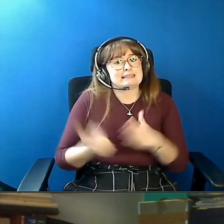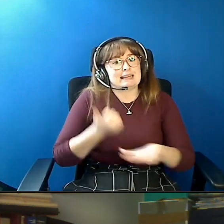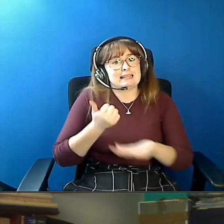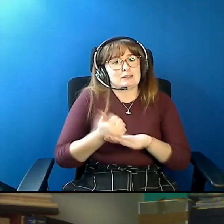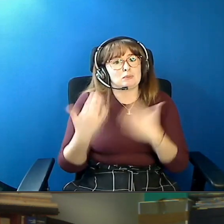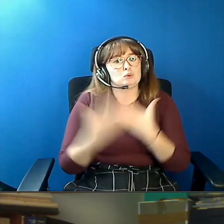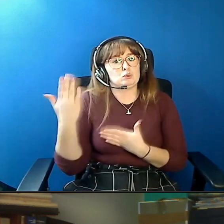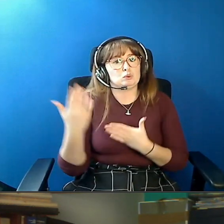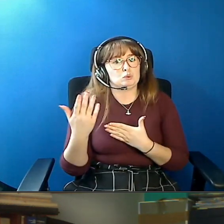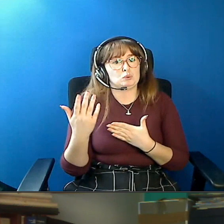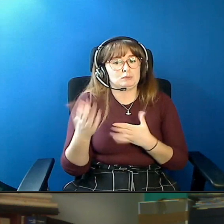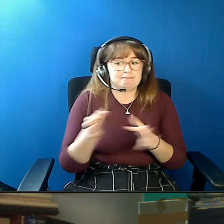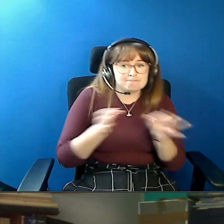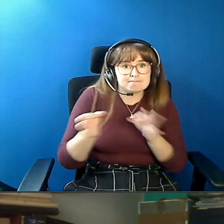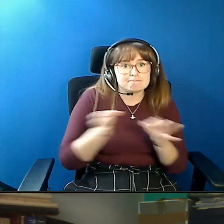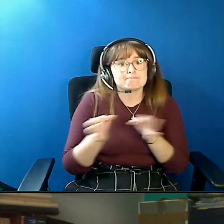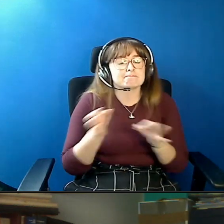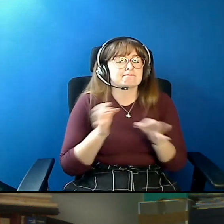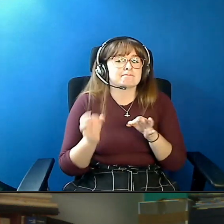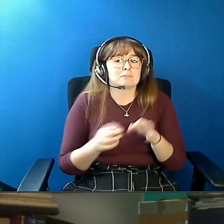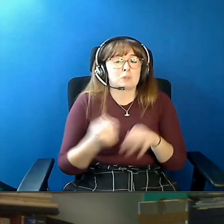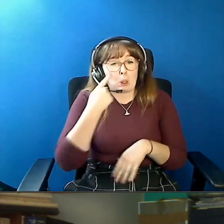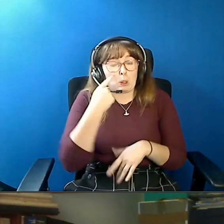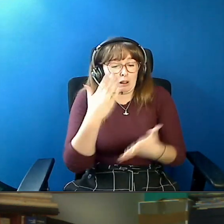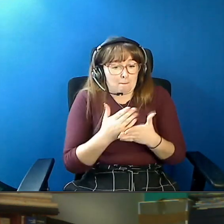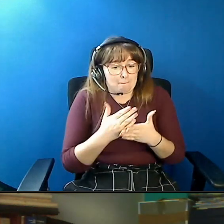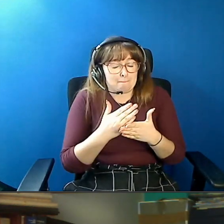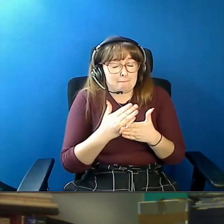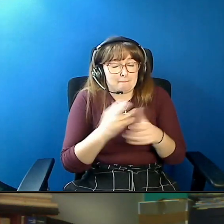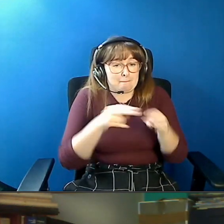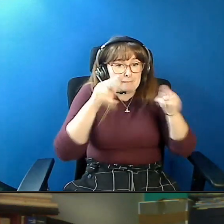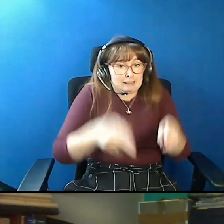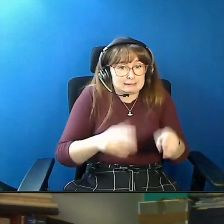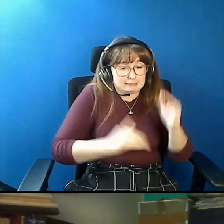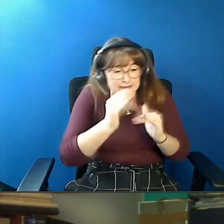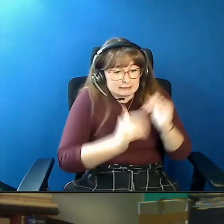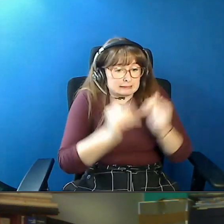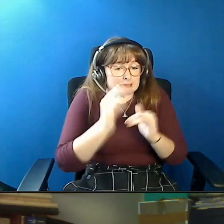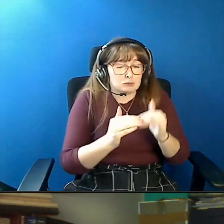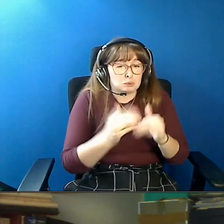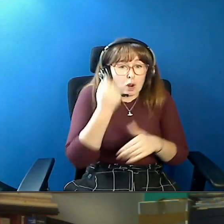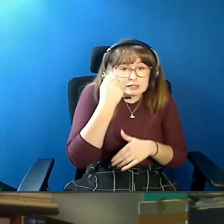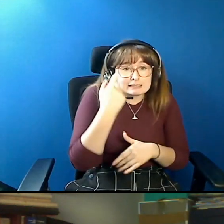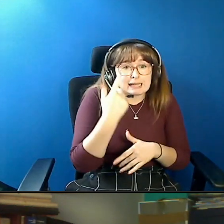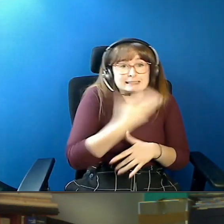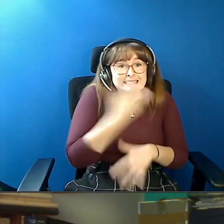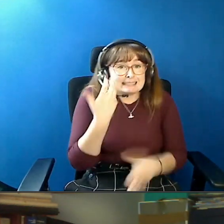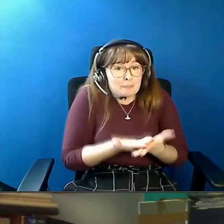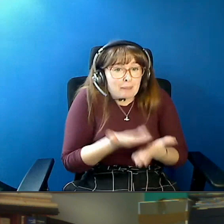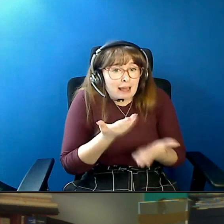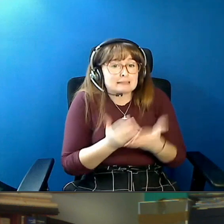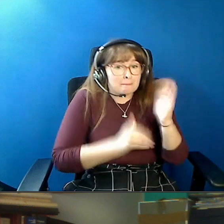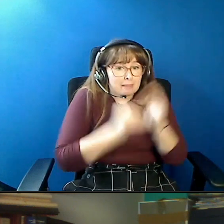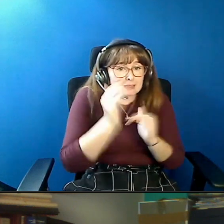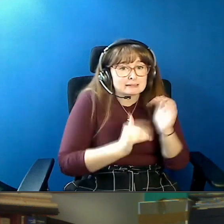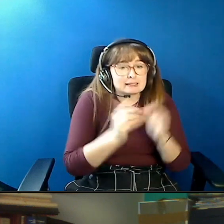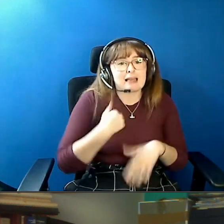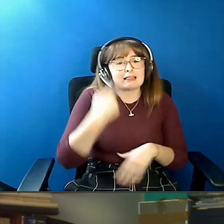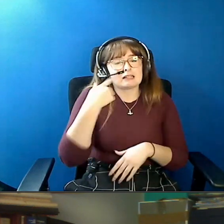future, looking, more at the actual building performance to really understand heat demand in buildings. I think smart meter